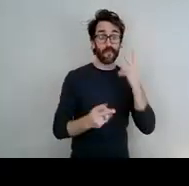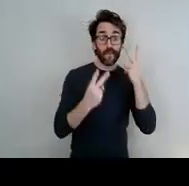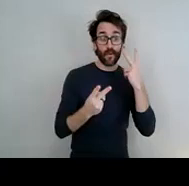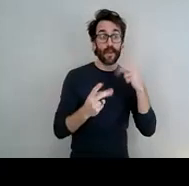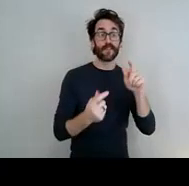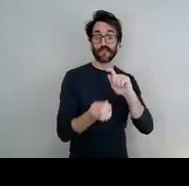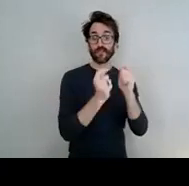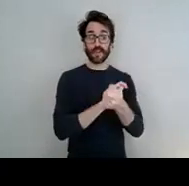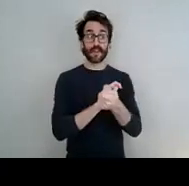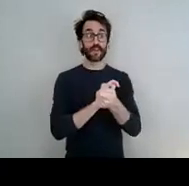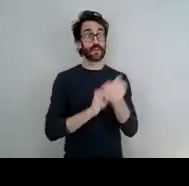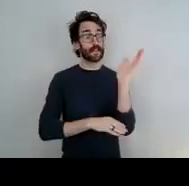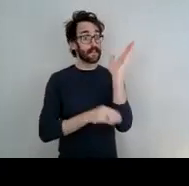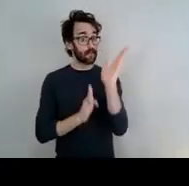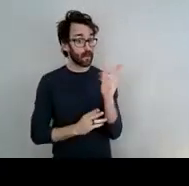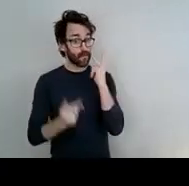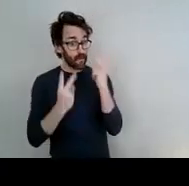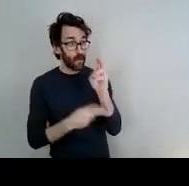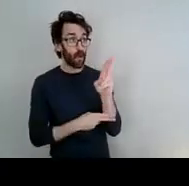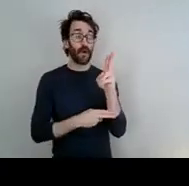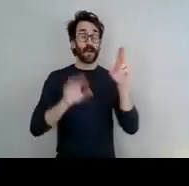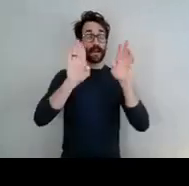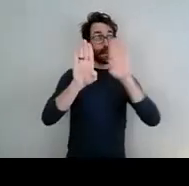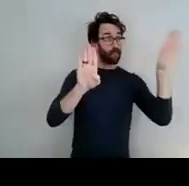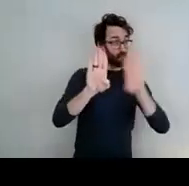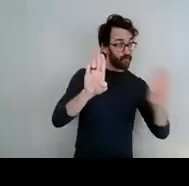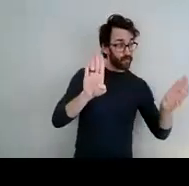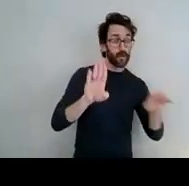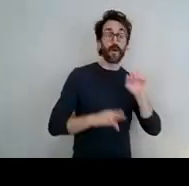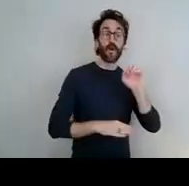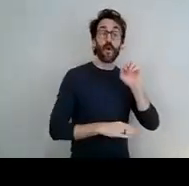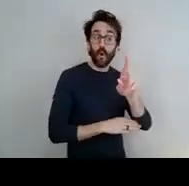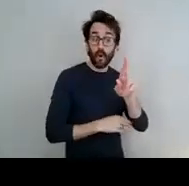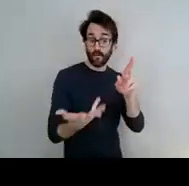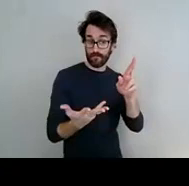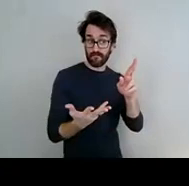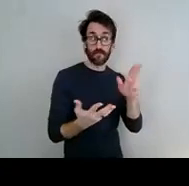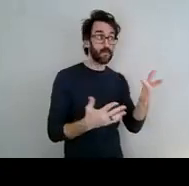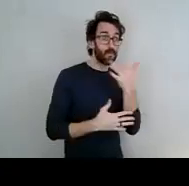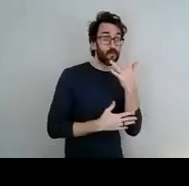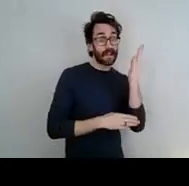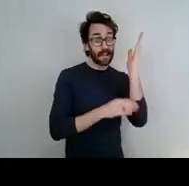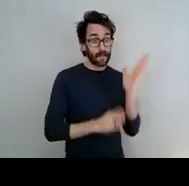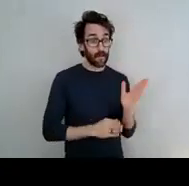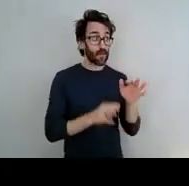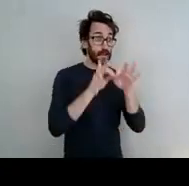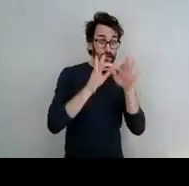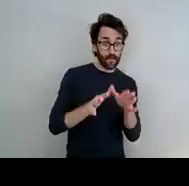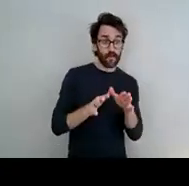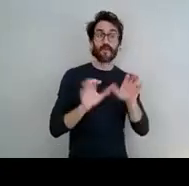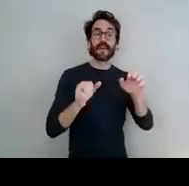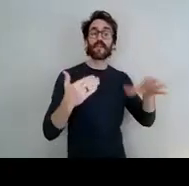presenter, whatever suits you, or you can pin your speakers as well.